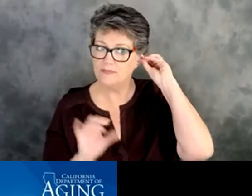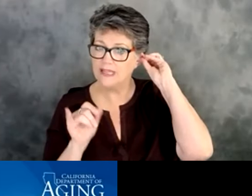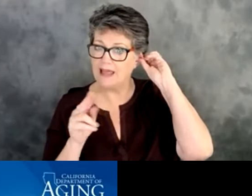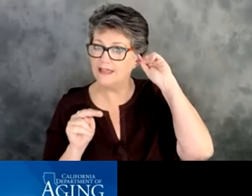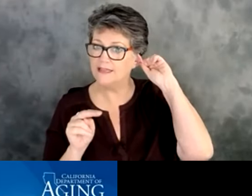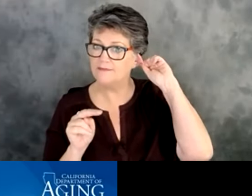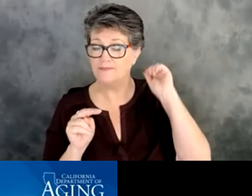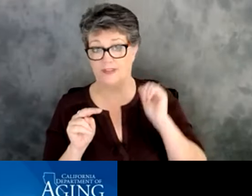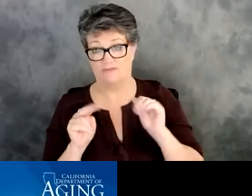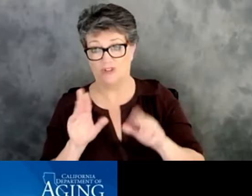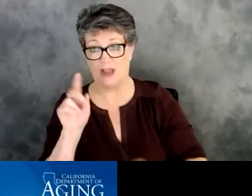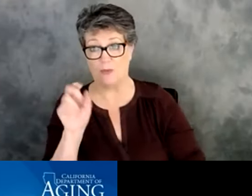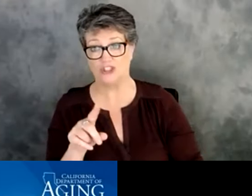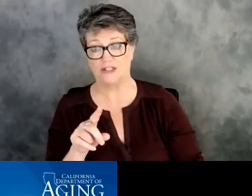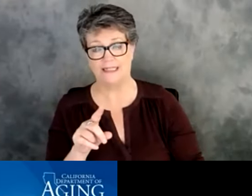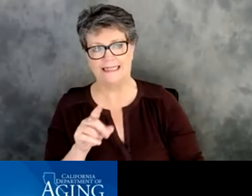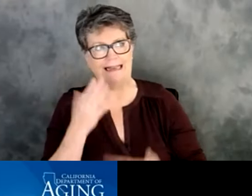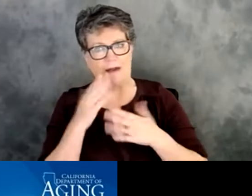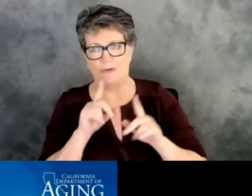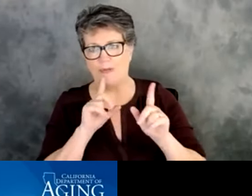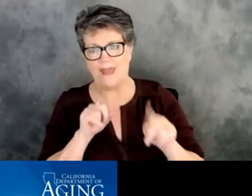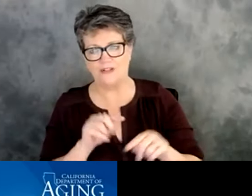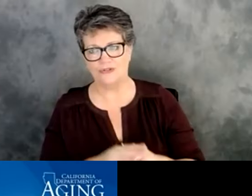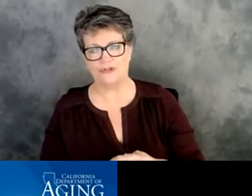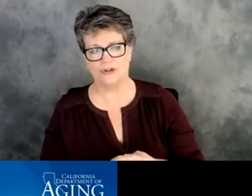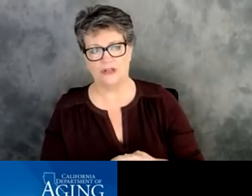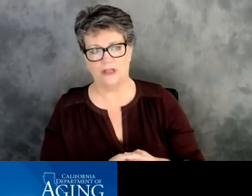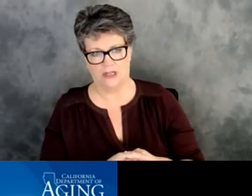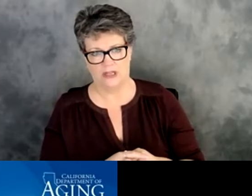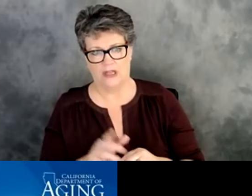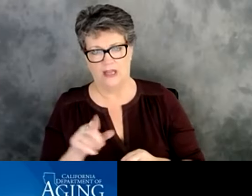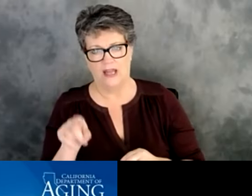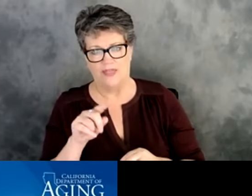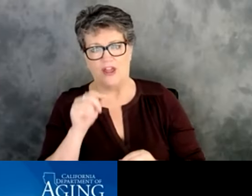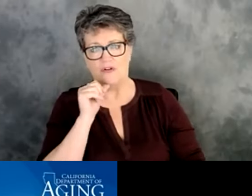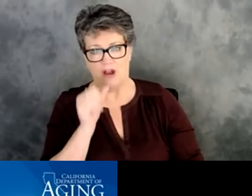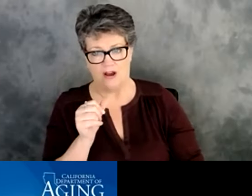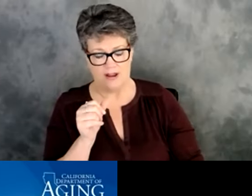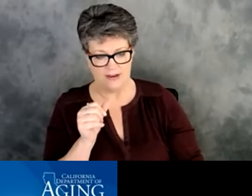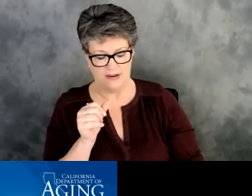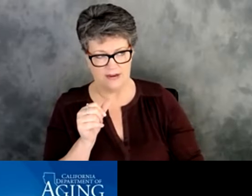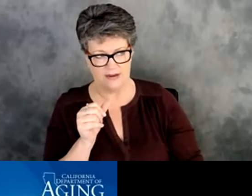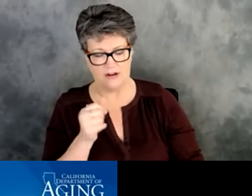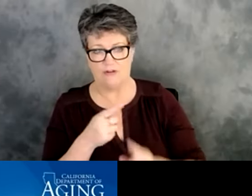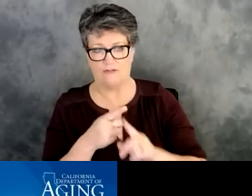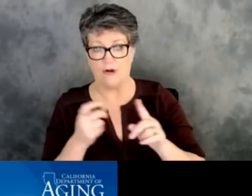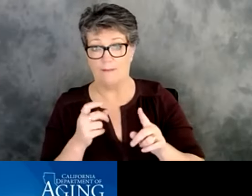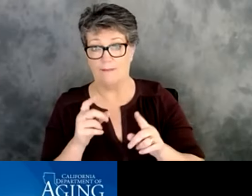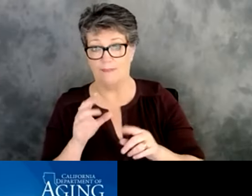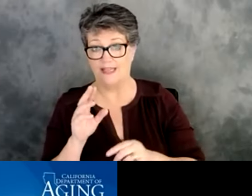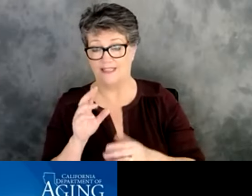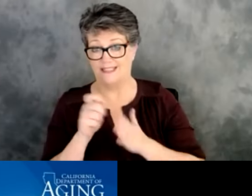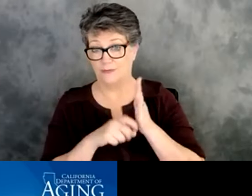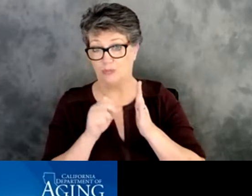That's a really great question. You know, I don't know the answer to it. They're not on this brief. I know Equality